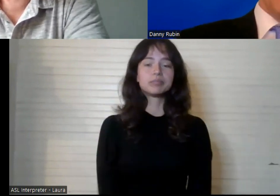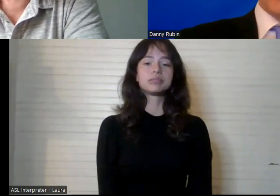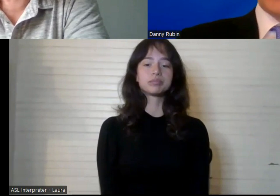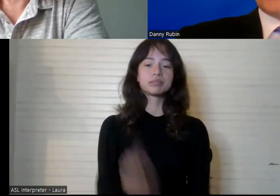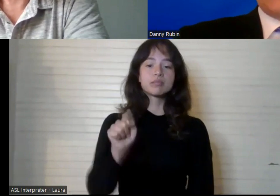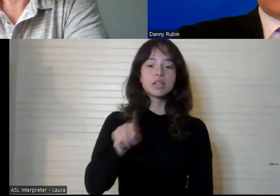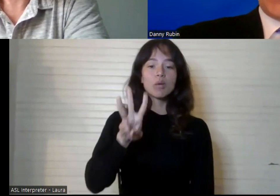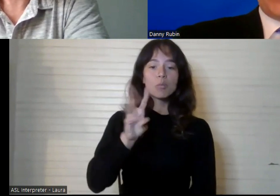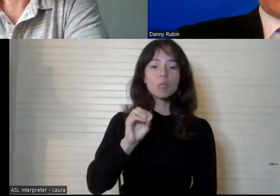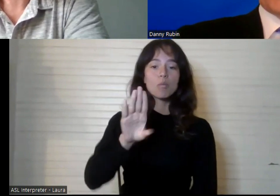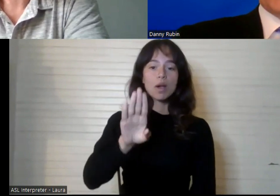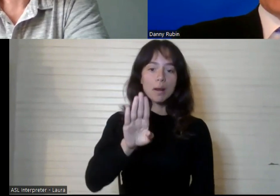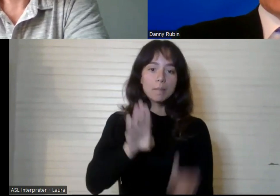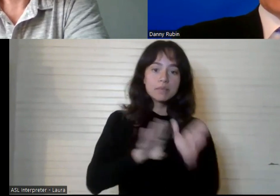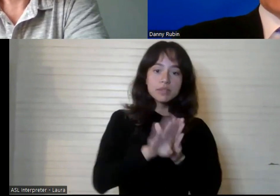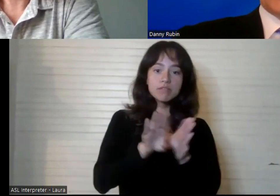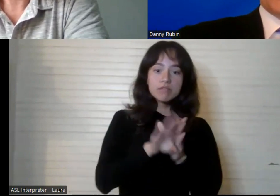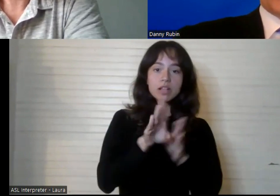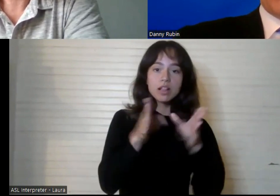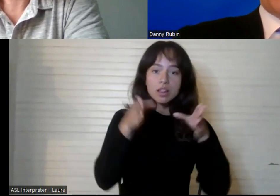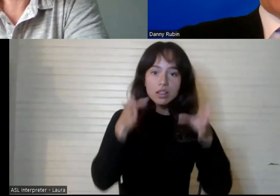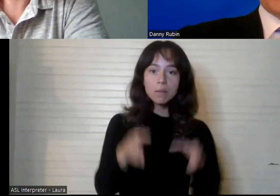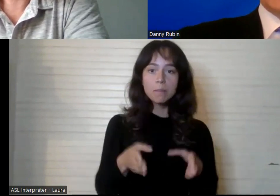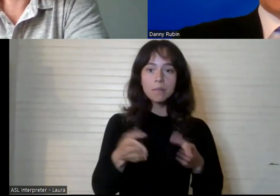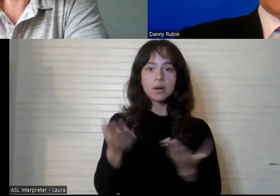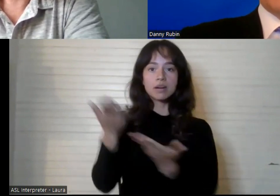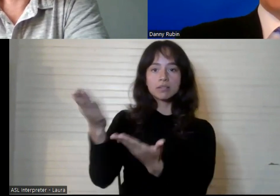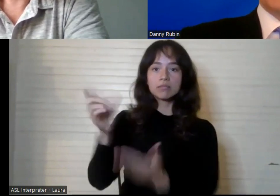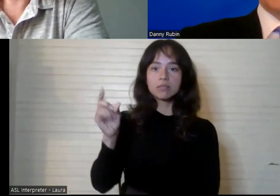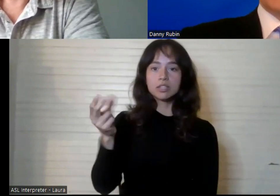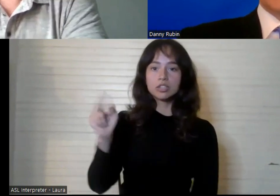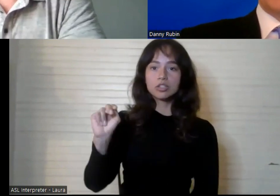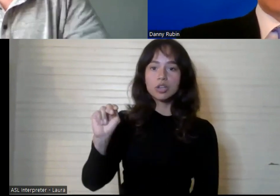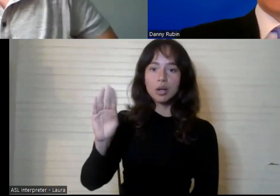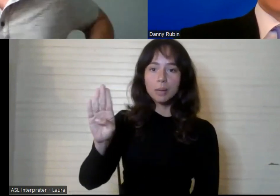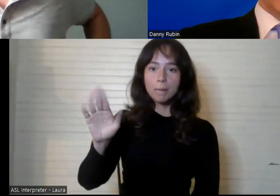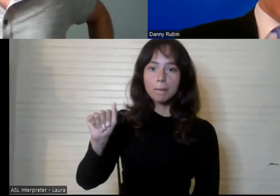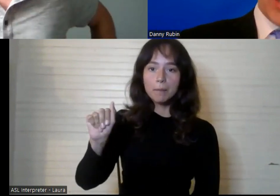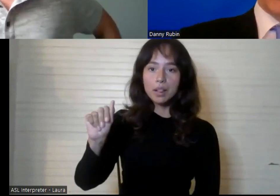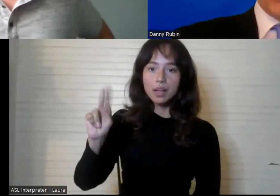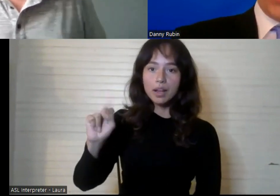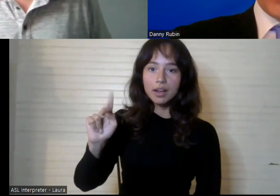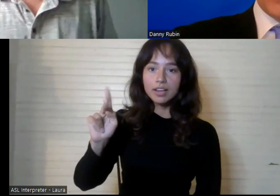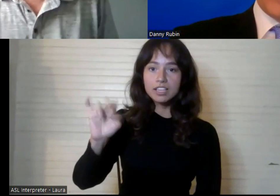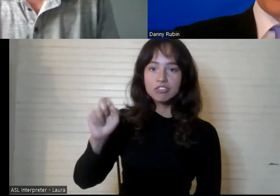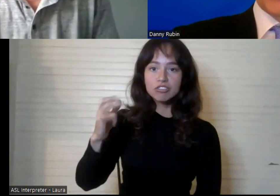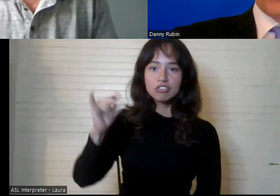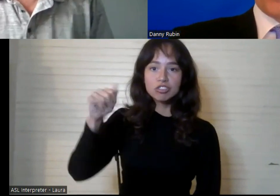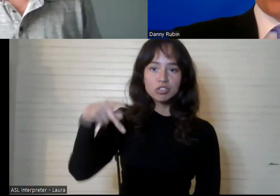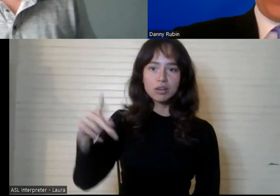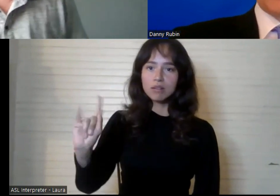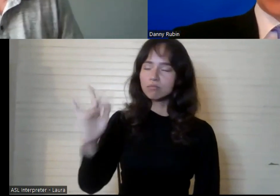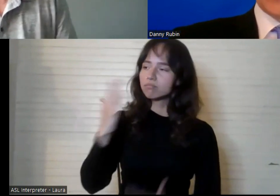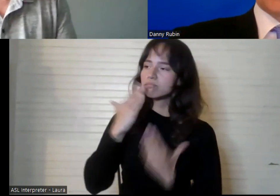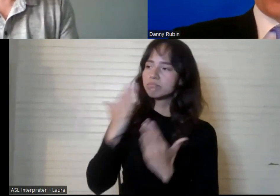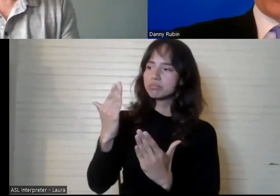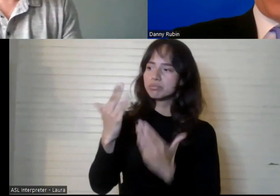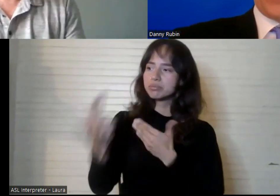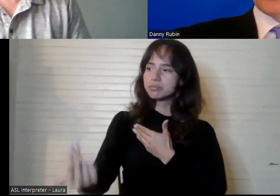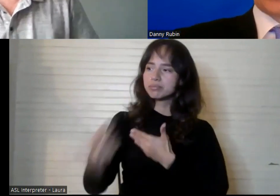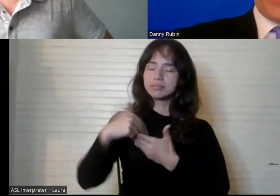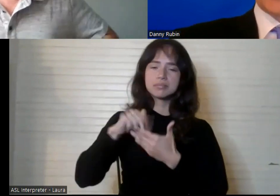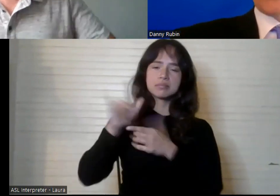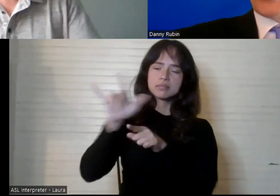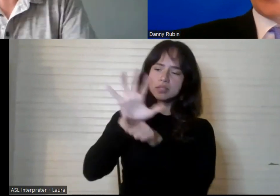developer. We have Don Blankinship from TechArk Solutions. Grateful for his time. His company does incredible work with websites